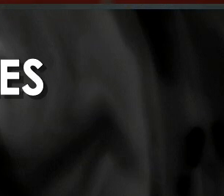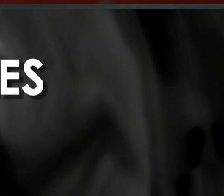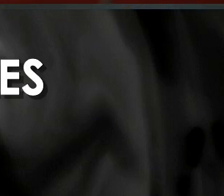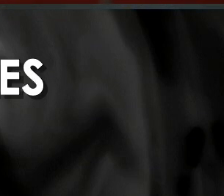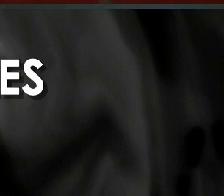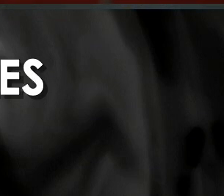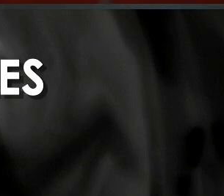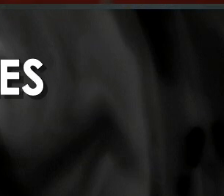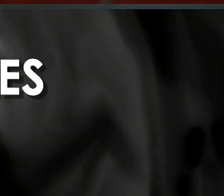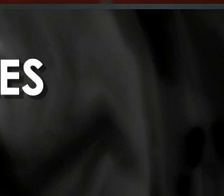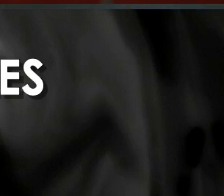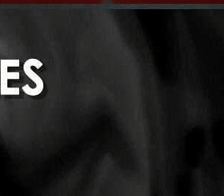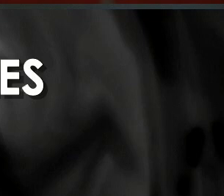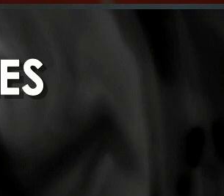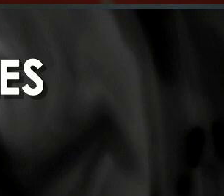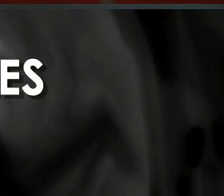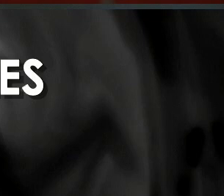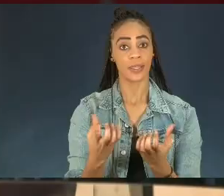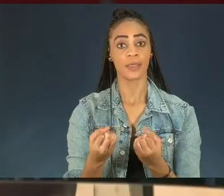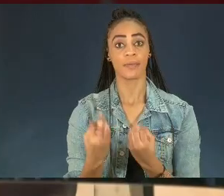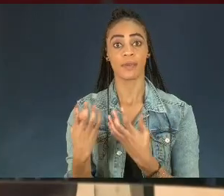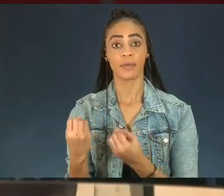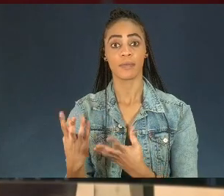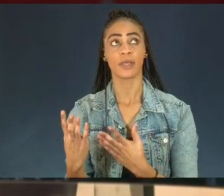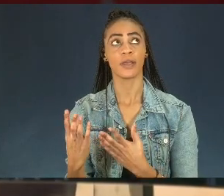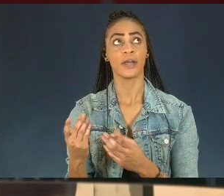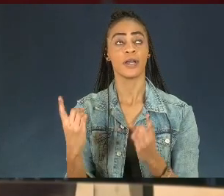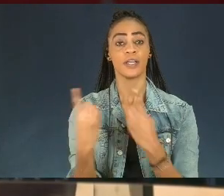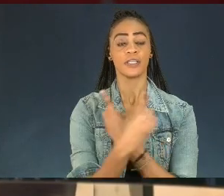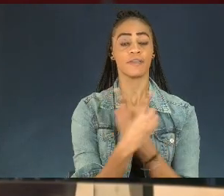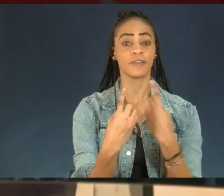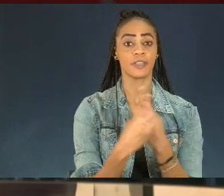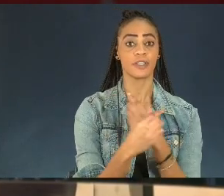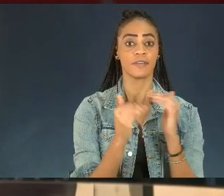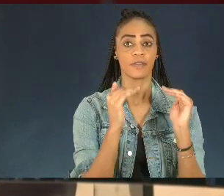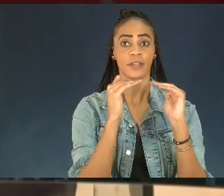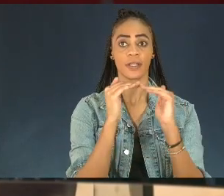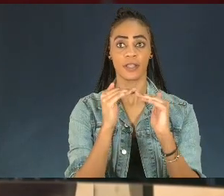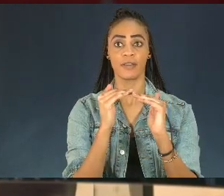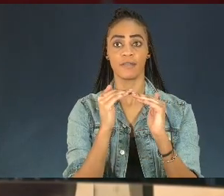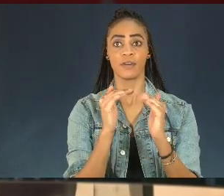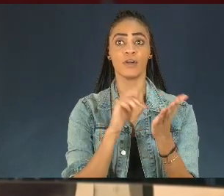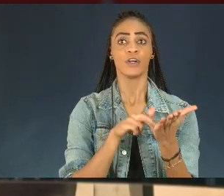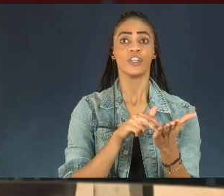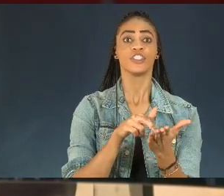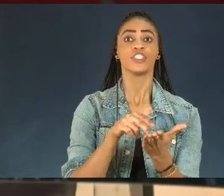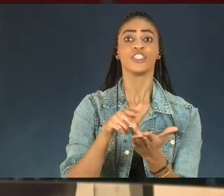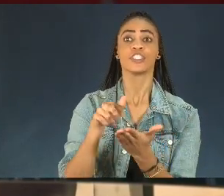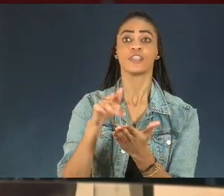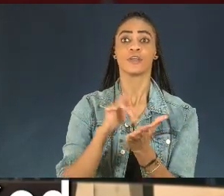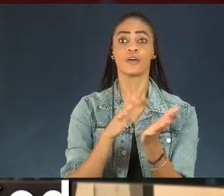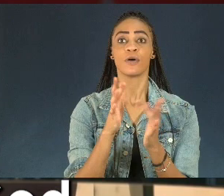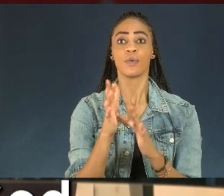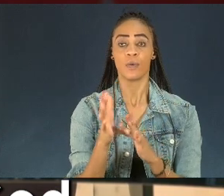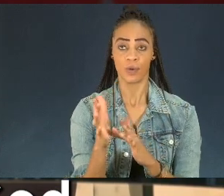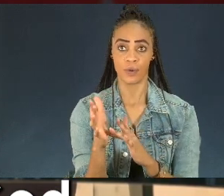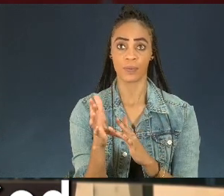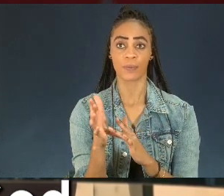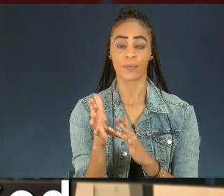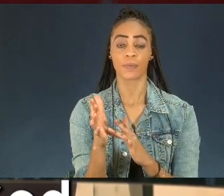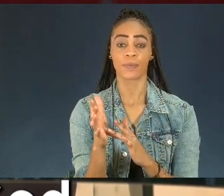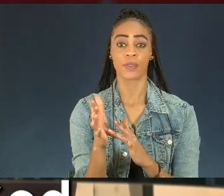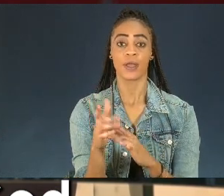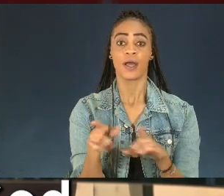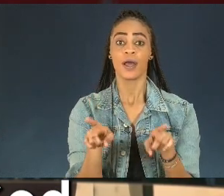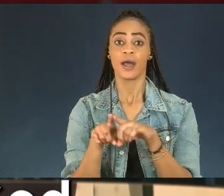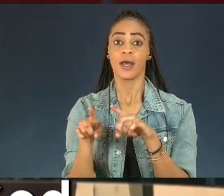different areas and at different levels. And Jesus walked around as a miracle worker, and